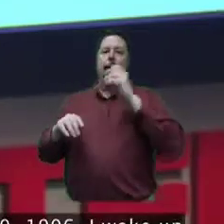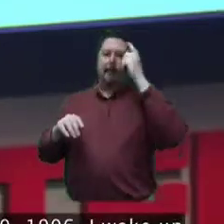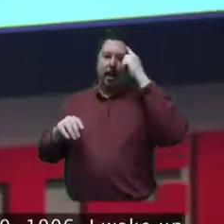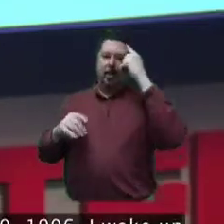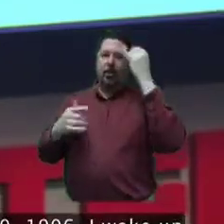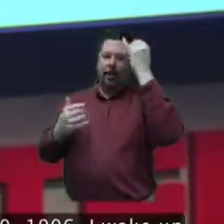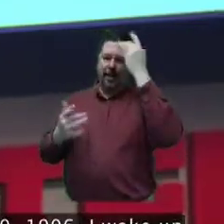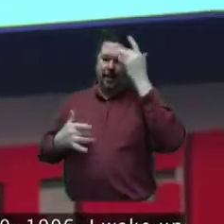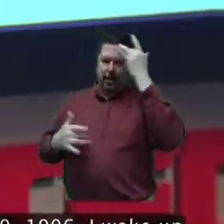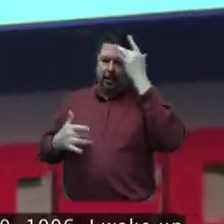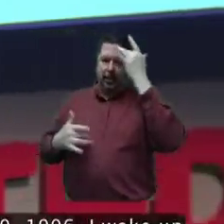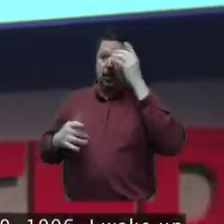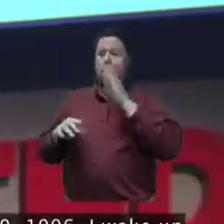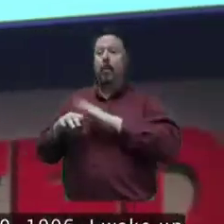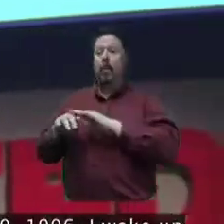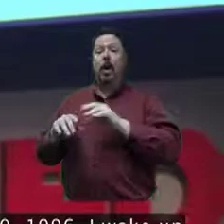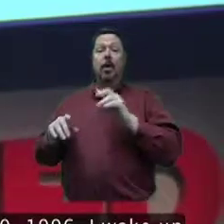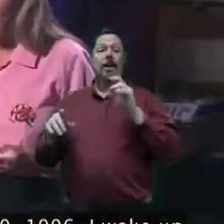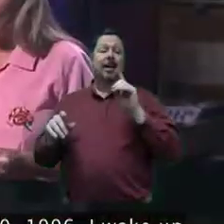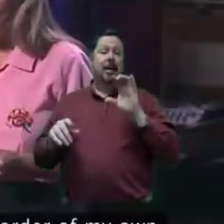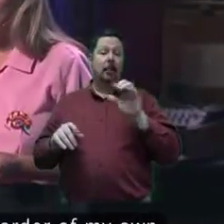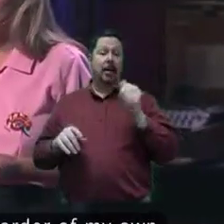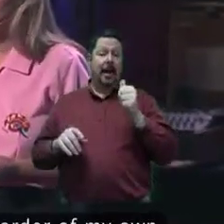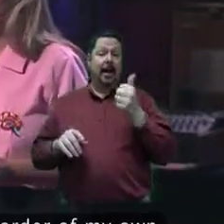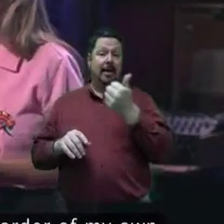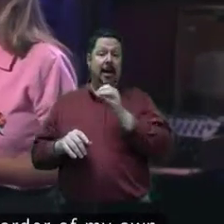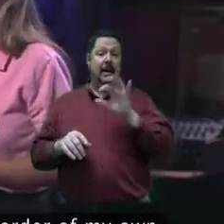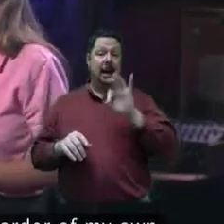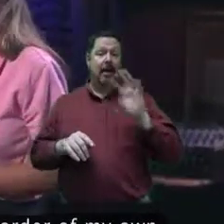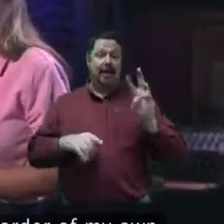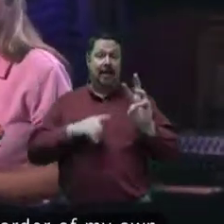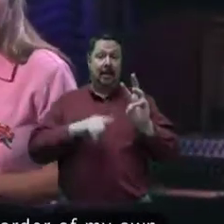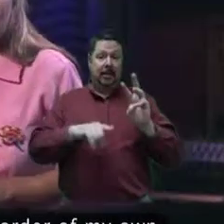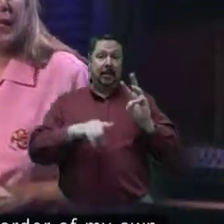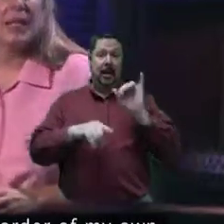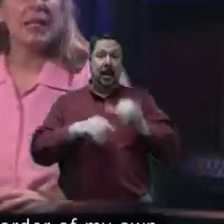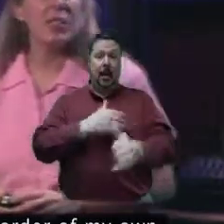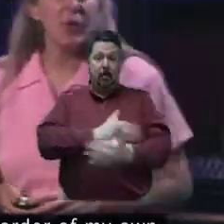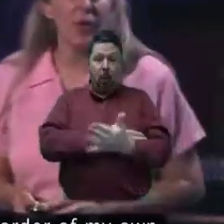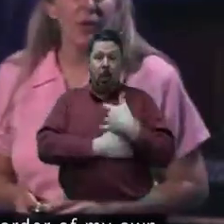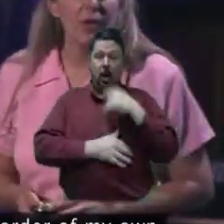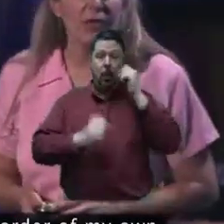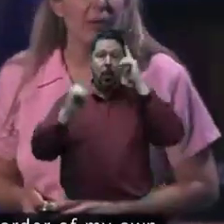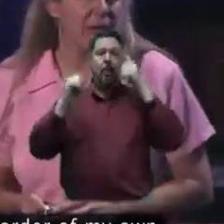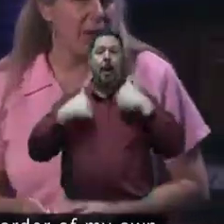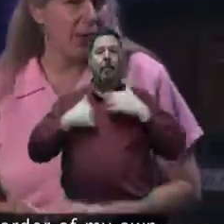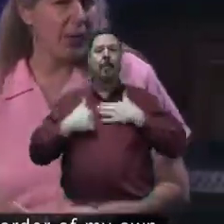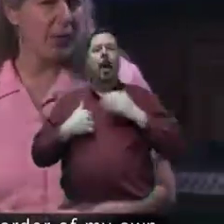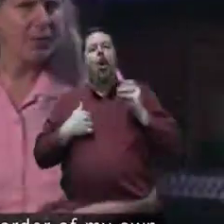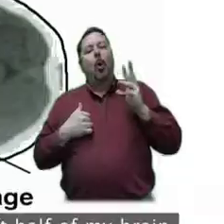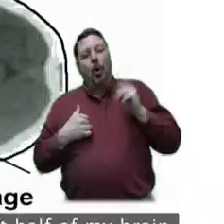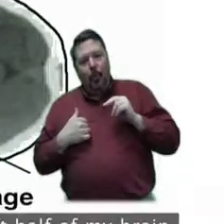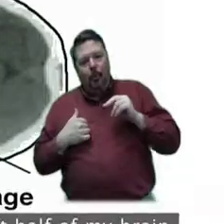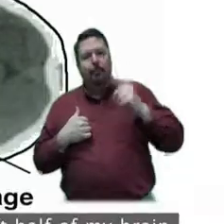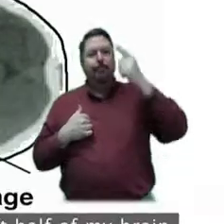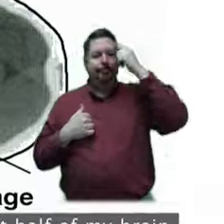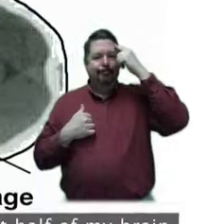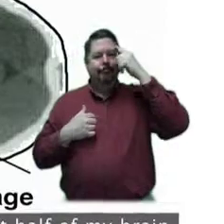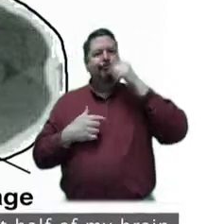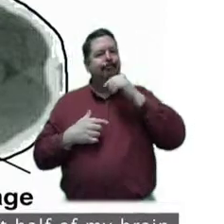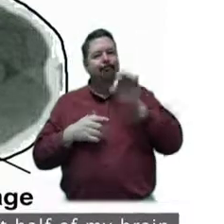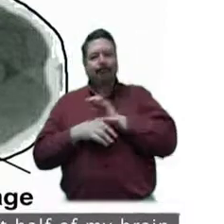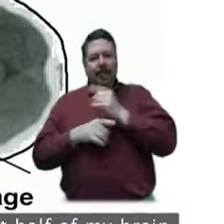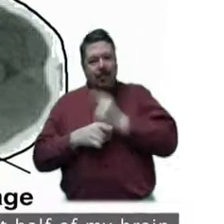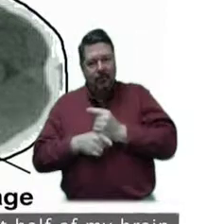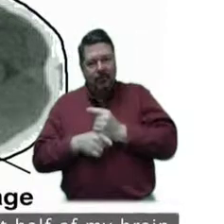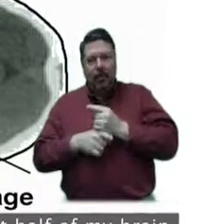morning of December 10, 1996, I woke up to discover that I had a brain disorder of my own. A blood